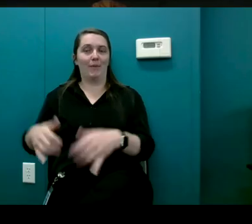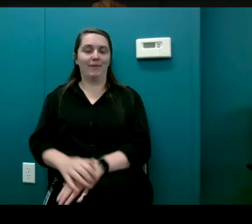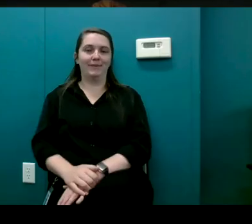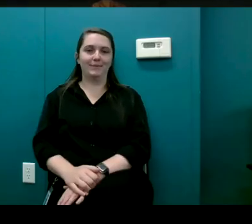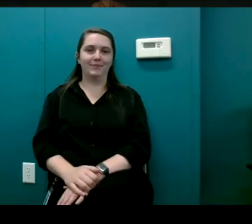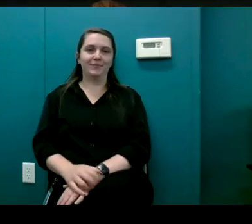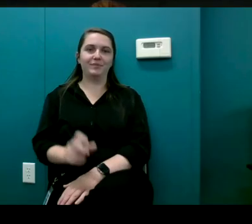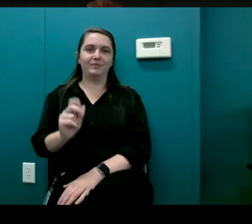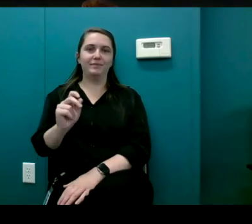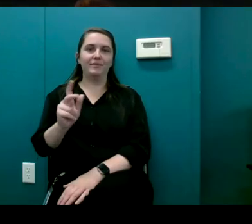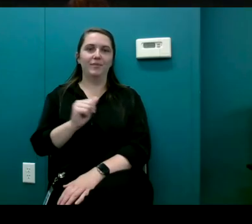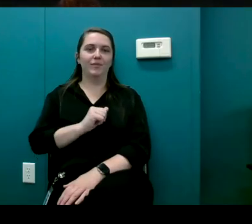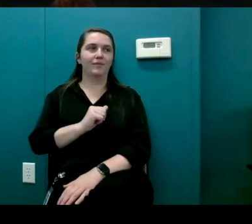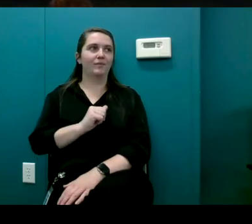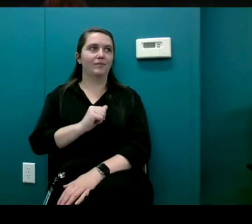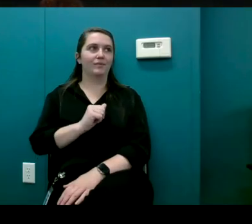Okay.